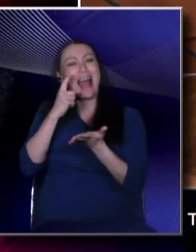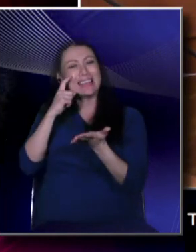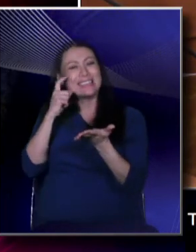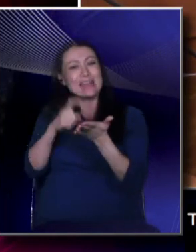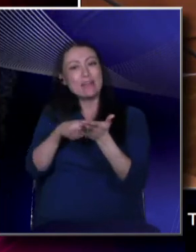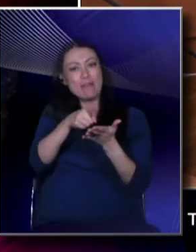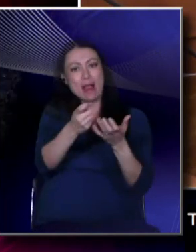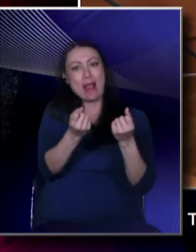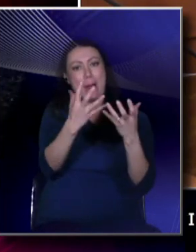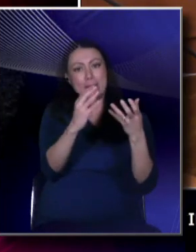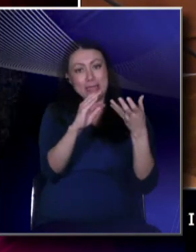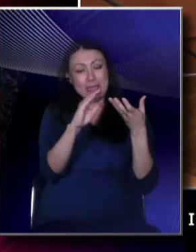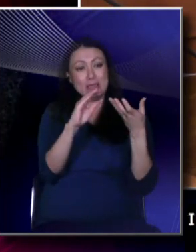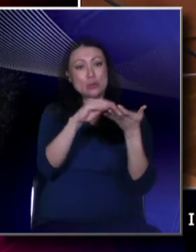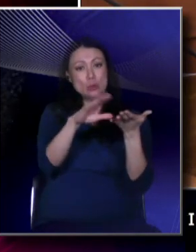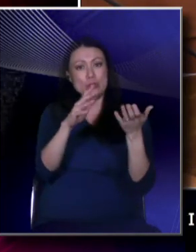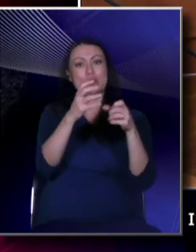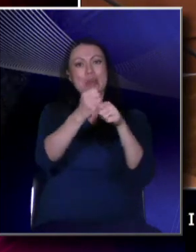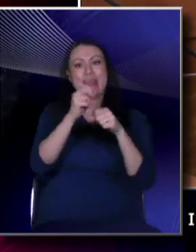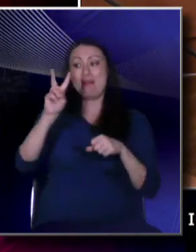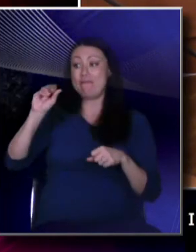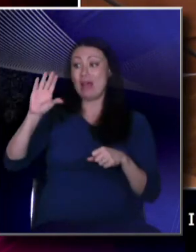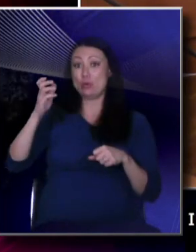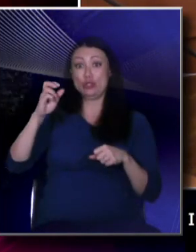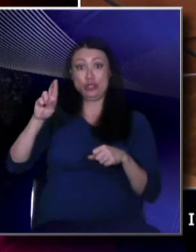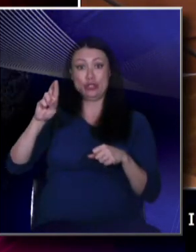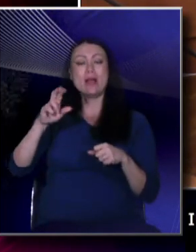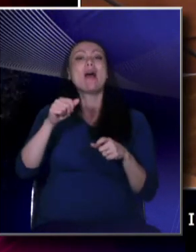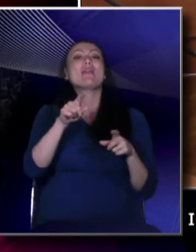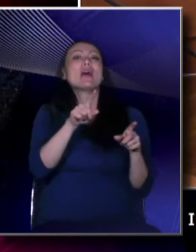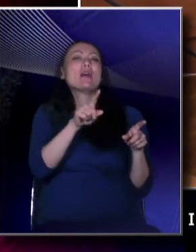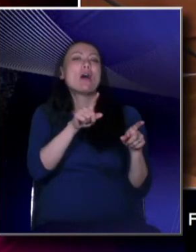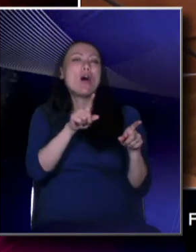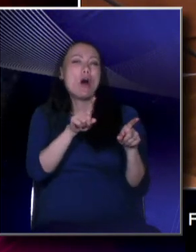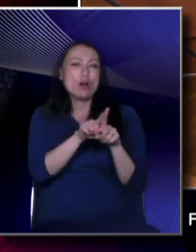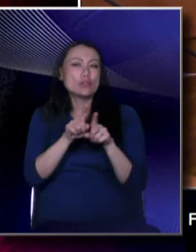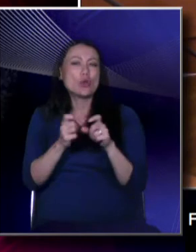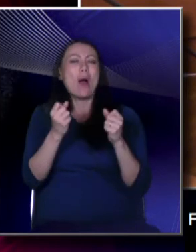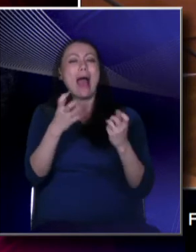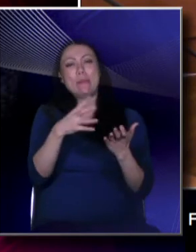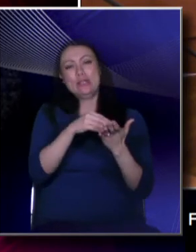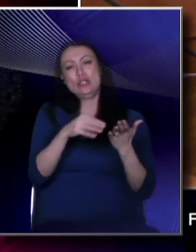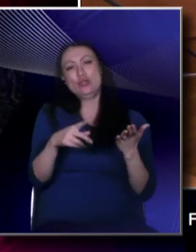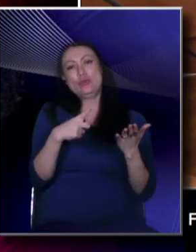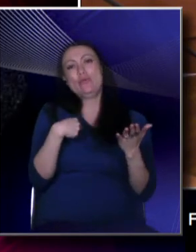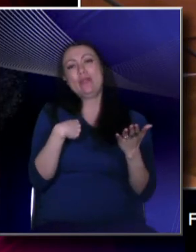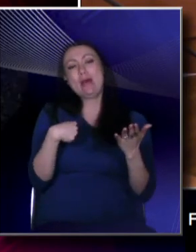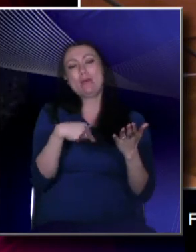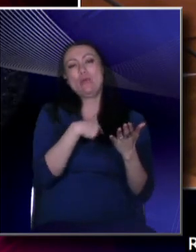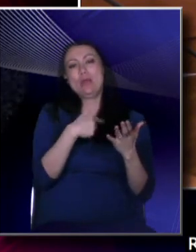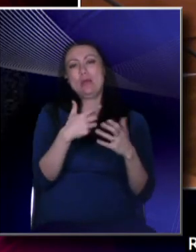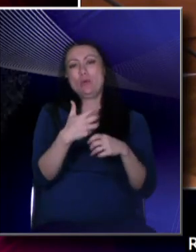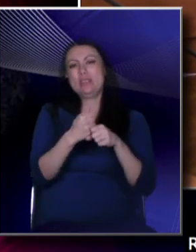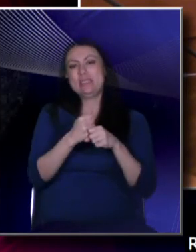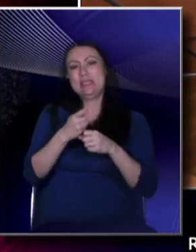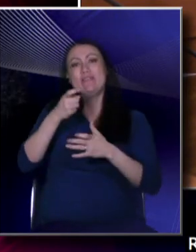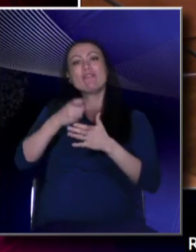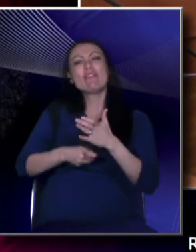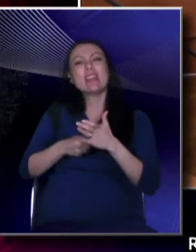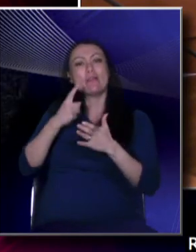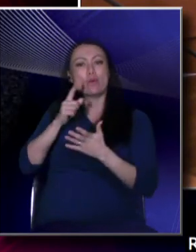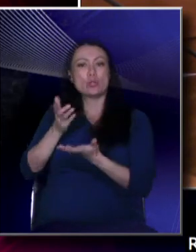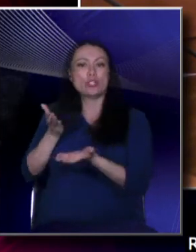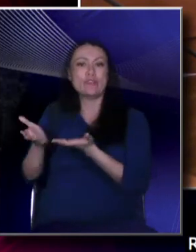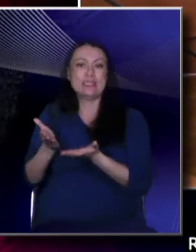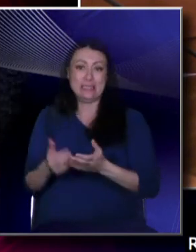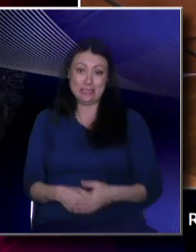of students that we receive voucher for, and then also identifying the number of students that we receive, do the fee for services as